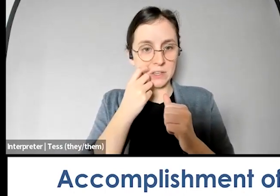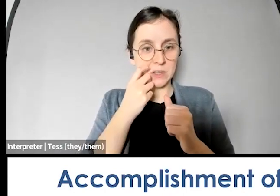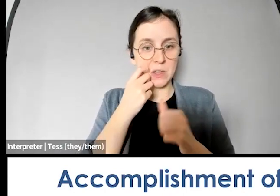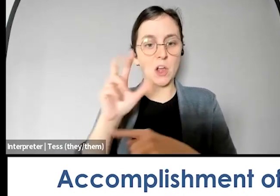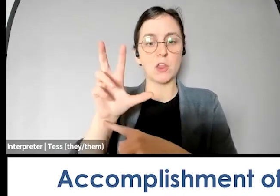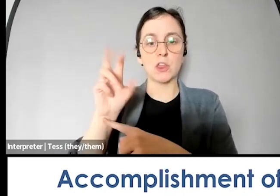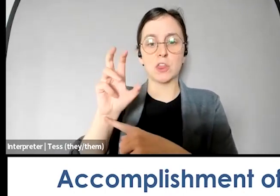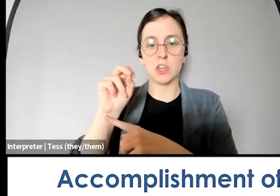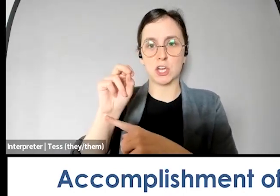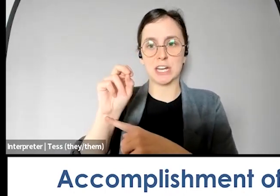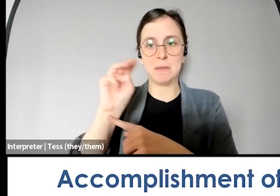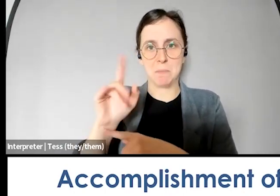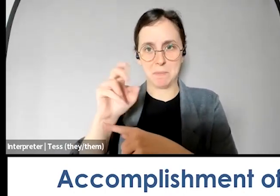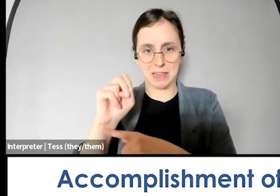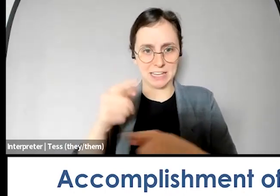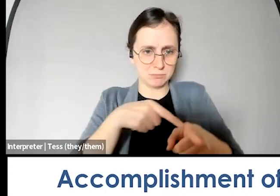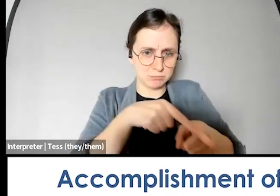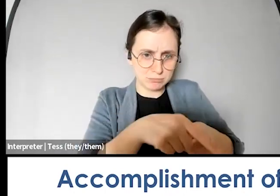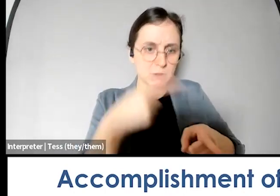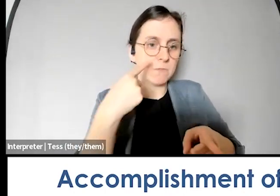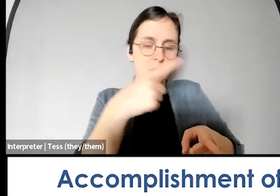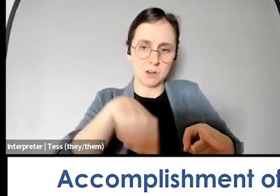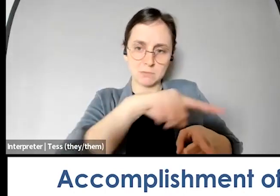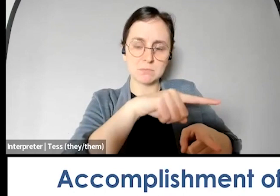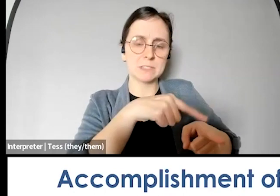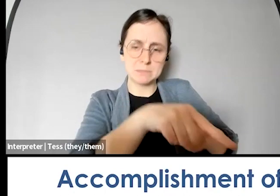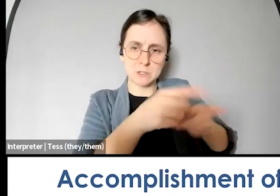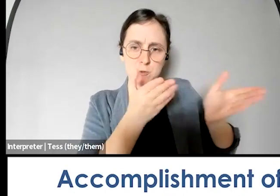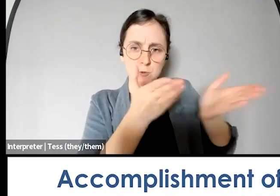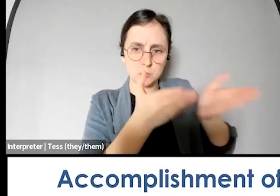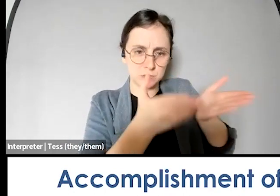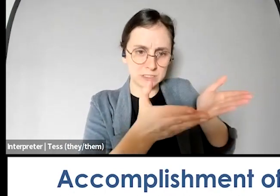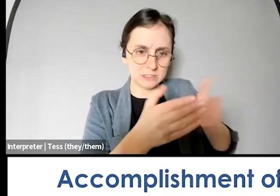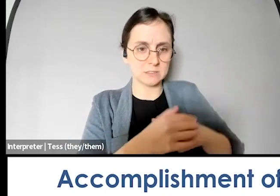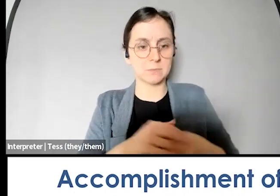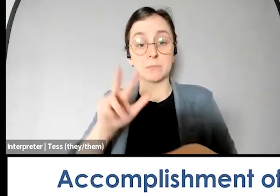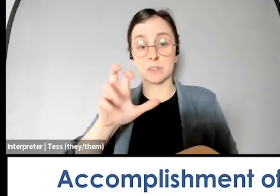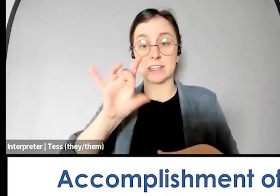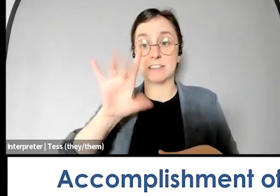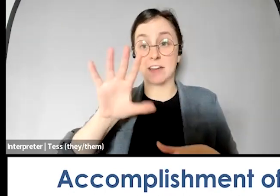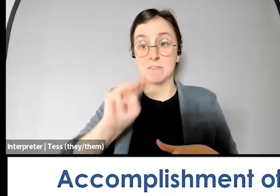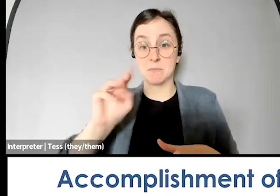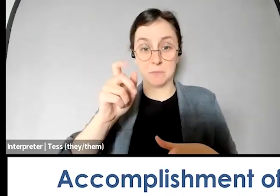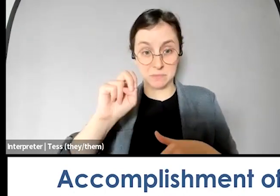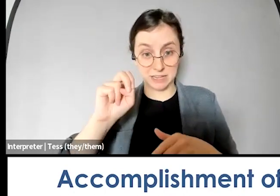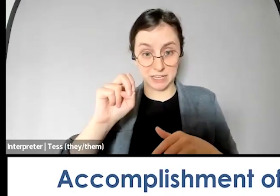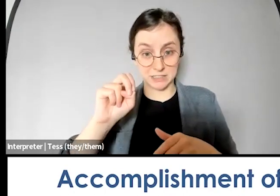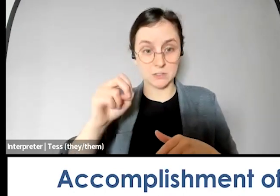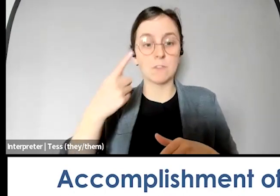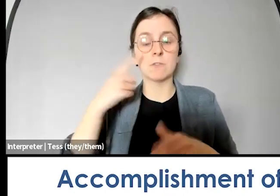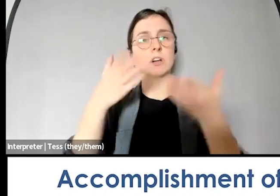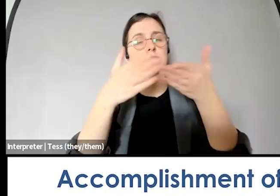populations. And then money for community behavioral health clinics that provide crisis services. You heard about those. And